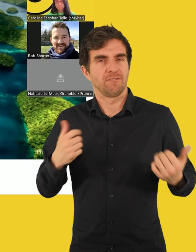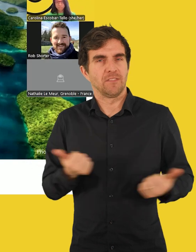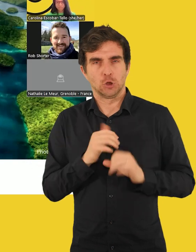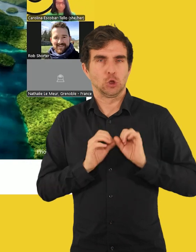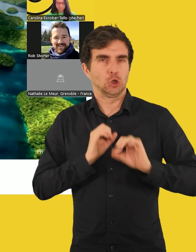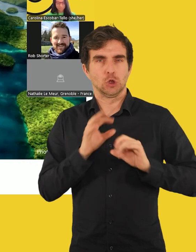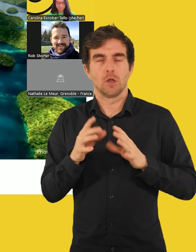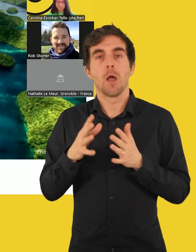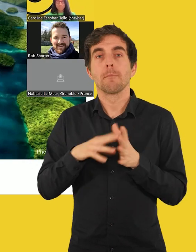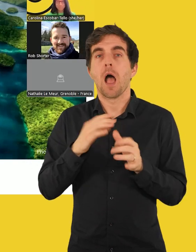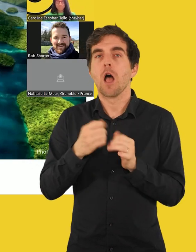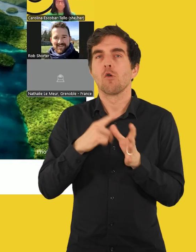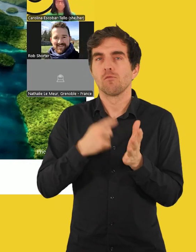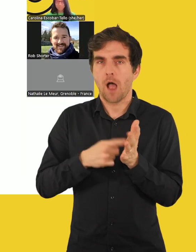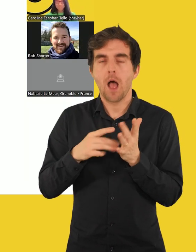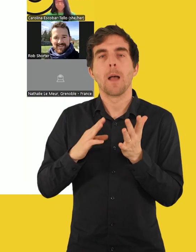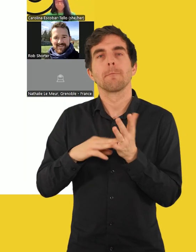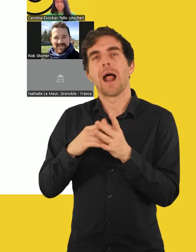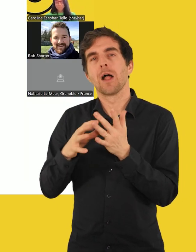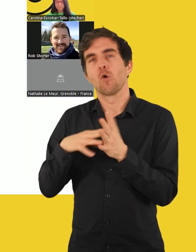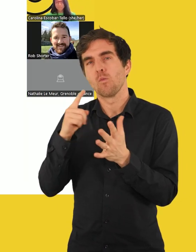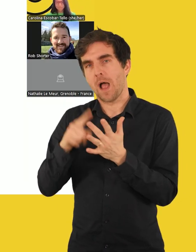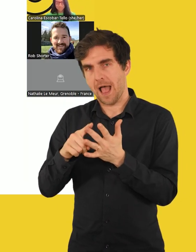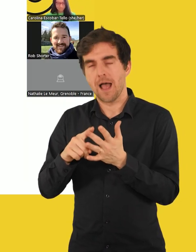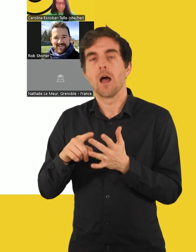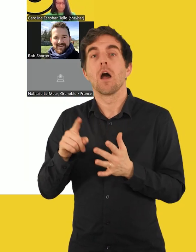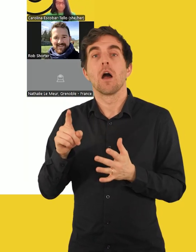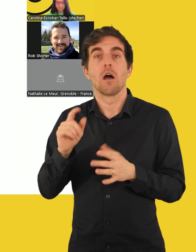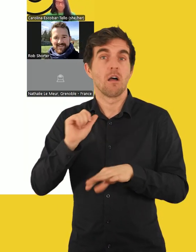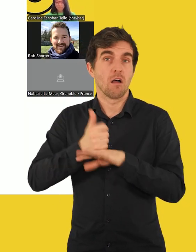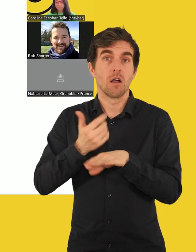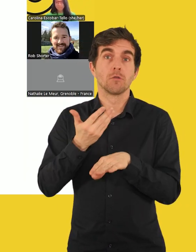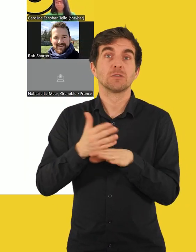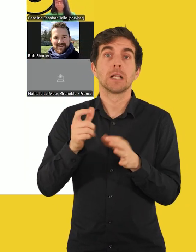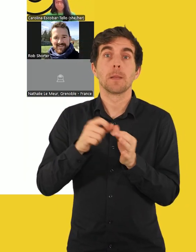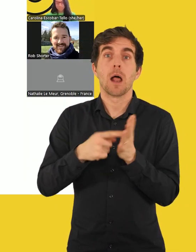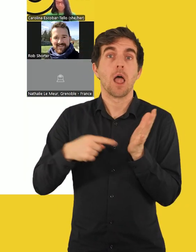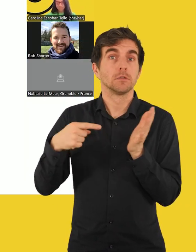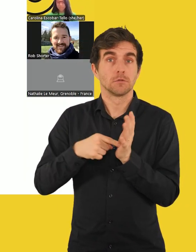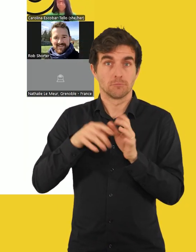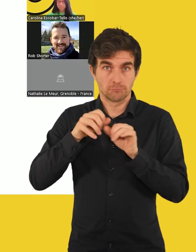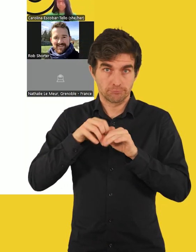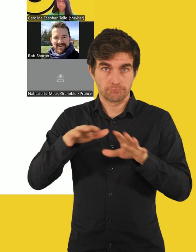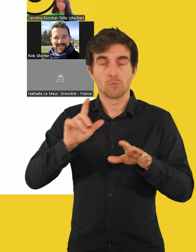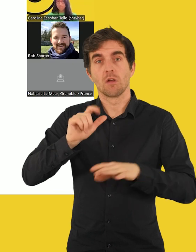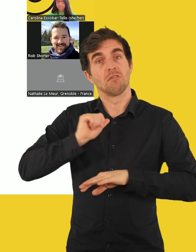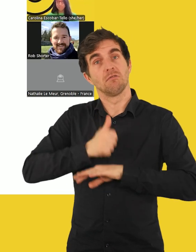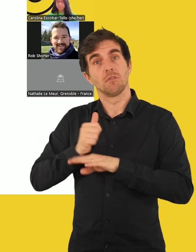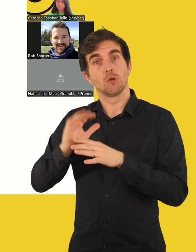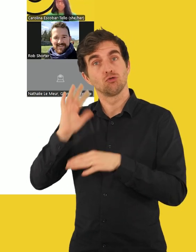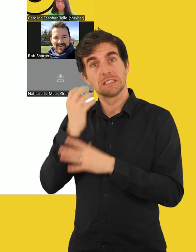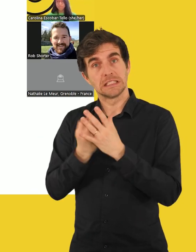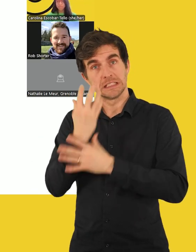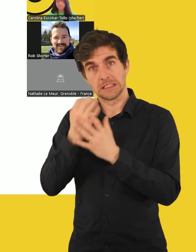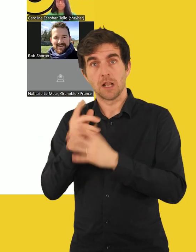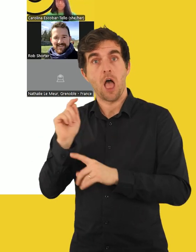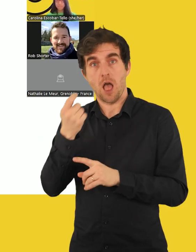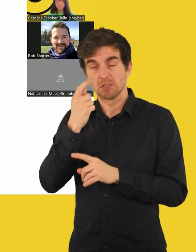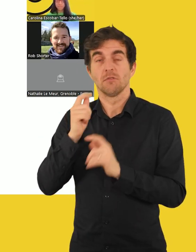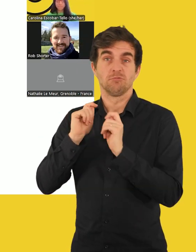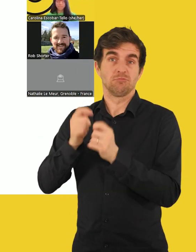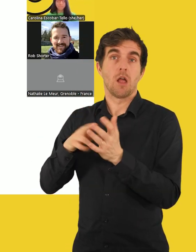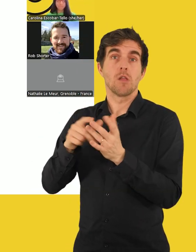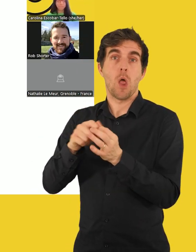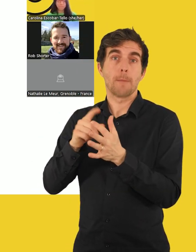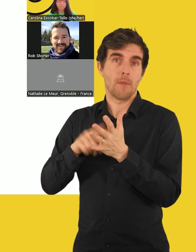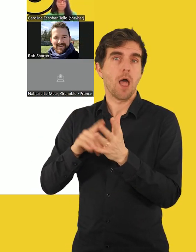finish with the words of Wangari Maathai. She founded the Green Belt movement, planting trees in Kenya, but